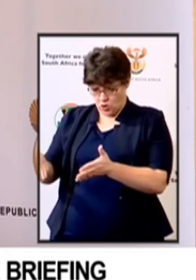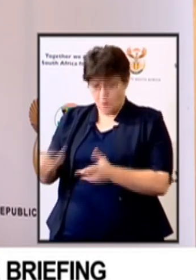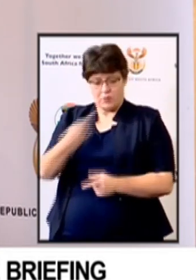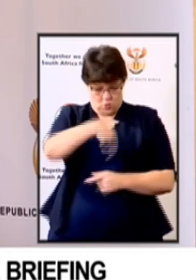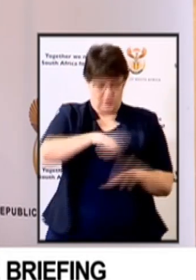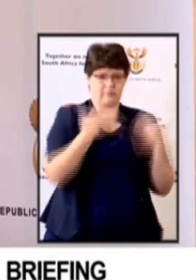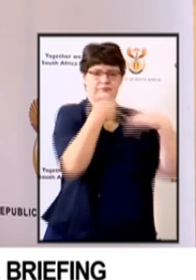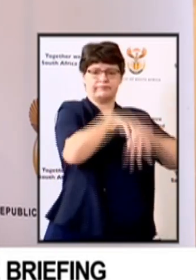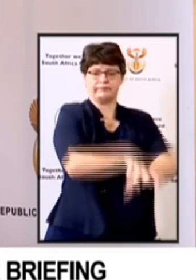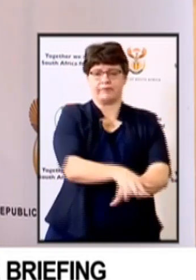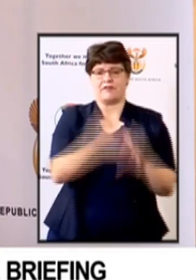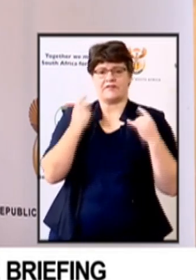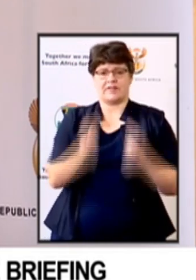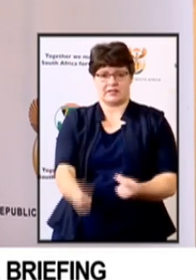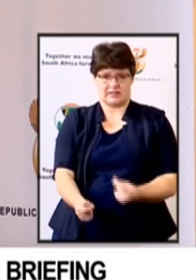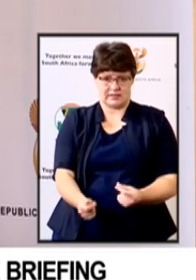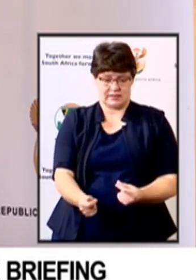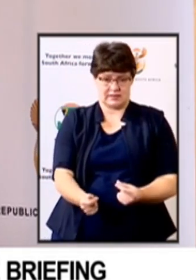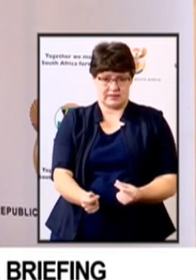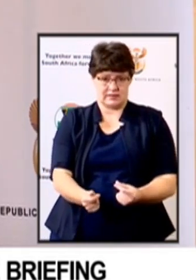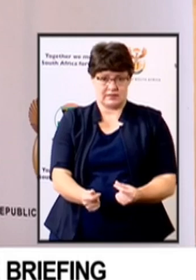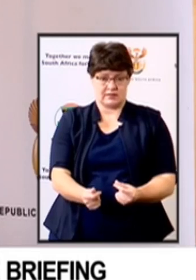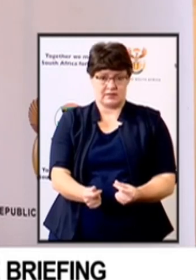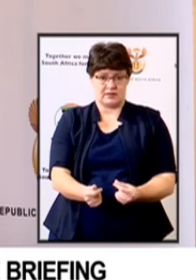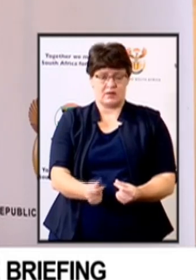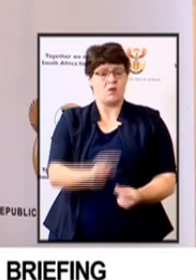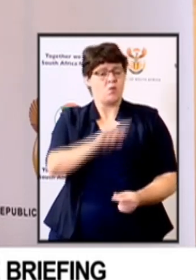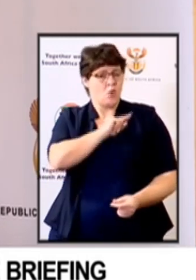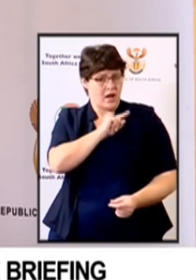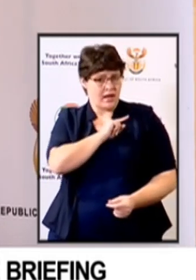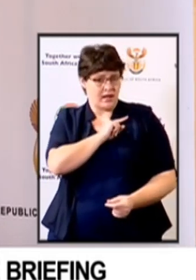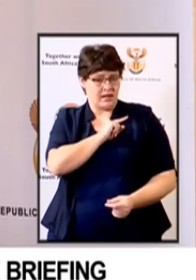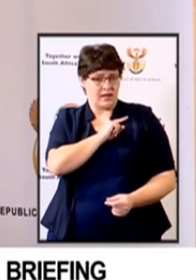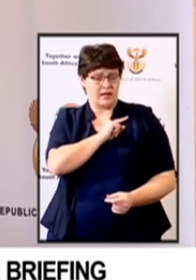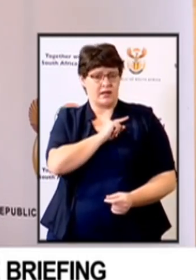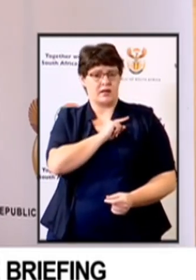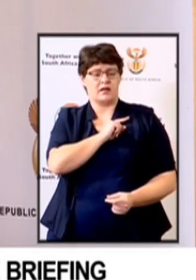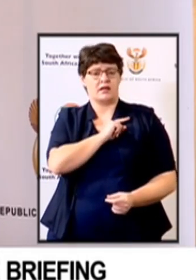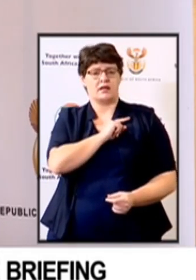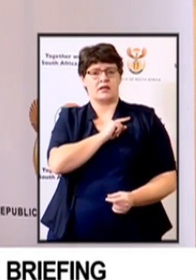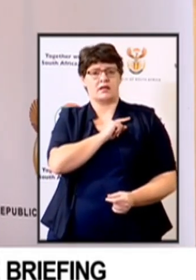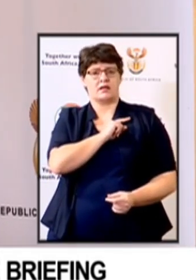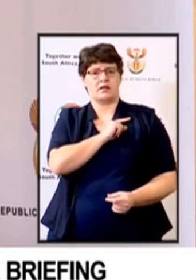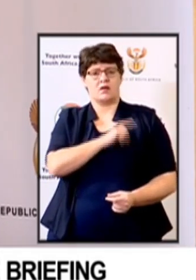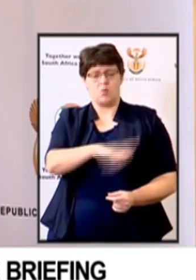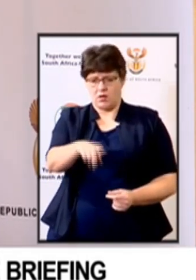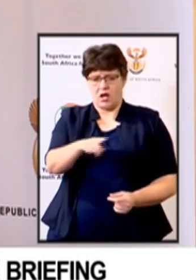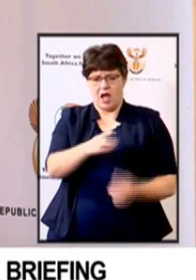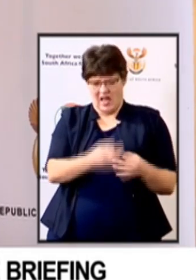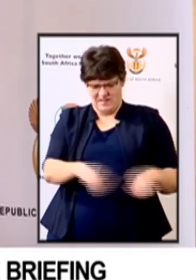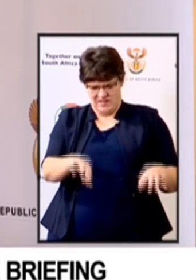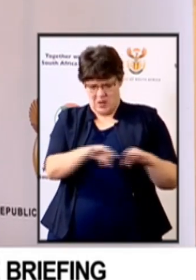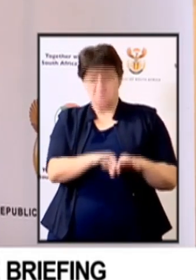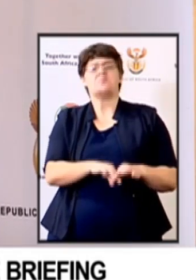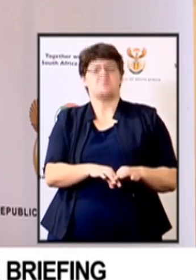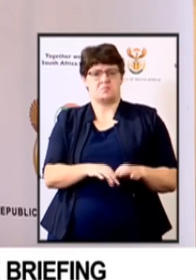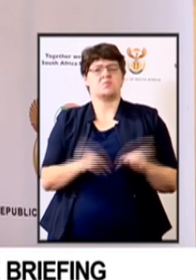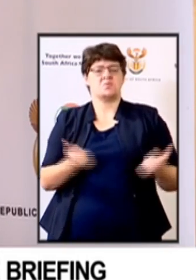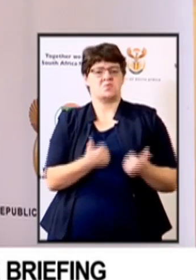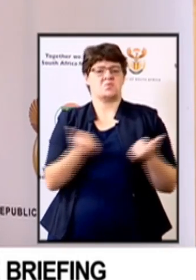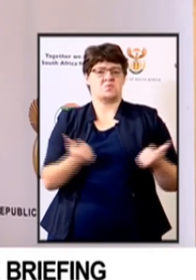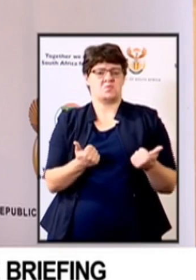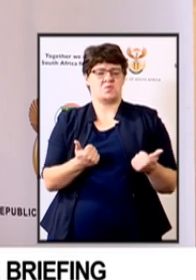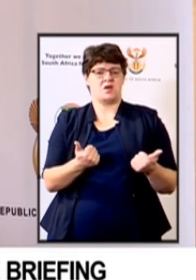COVID-19, and we have sought to enhance the value, and we recognize it, of